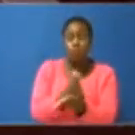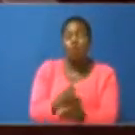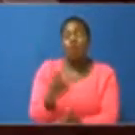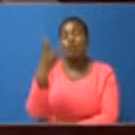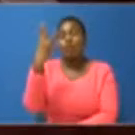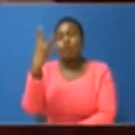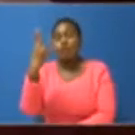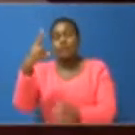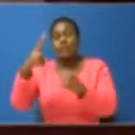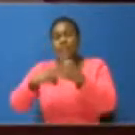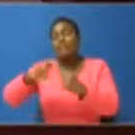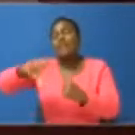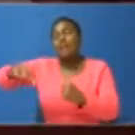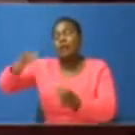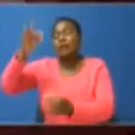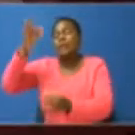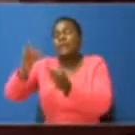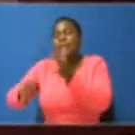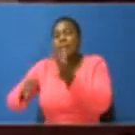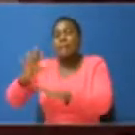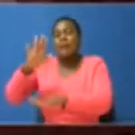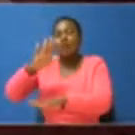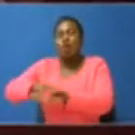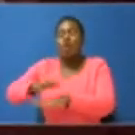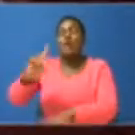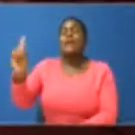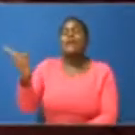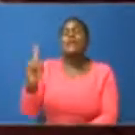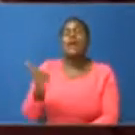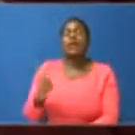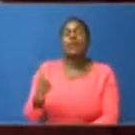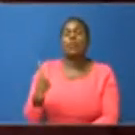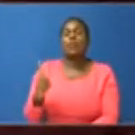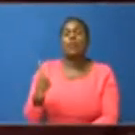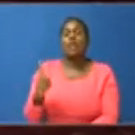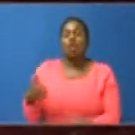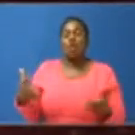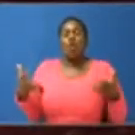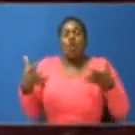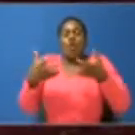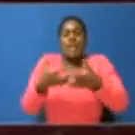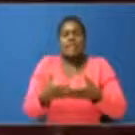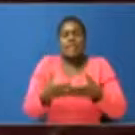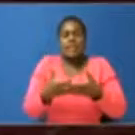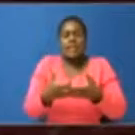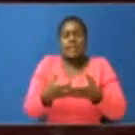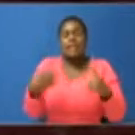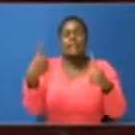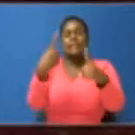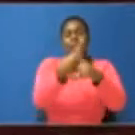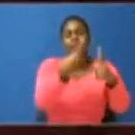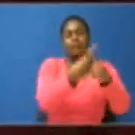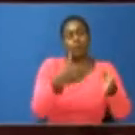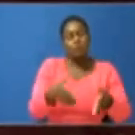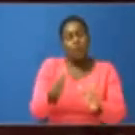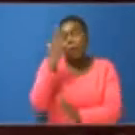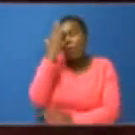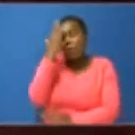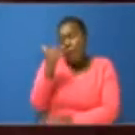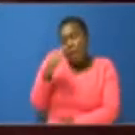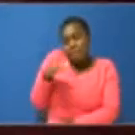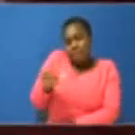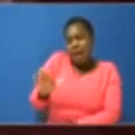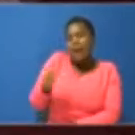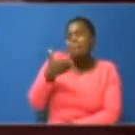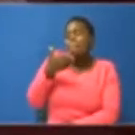47 counties that depend on nairobi in interconnectivity in one way or the other on why